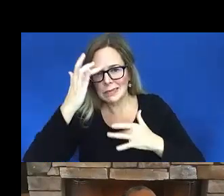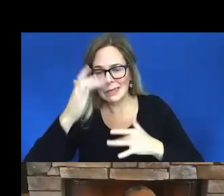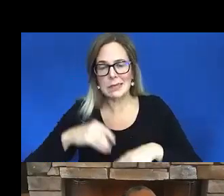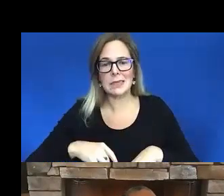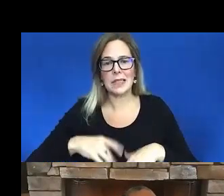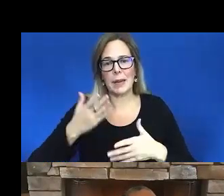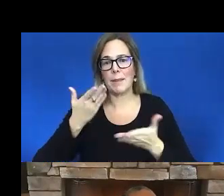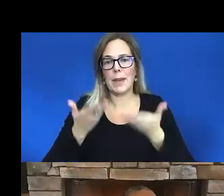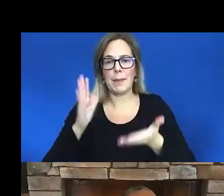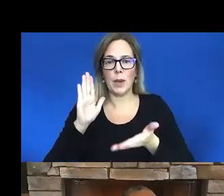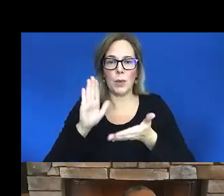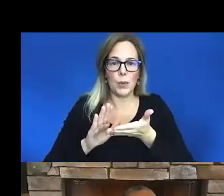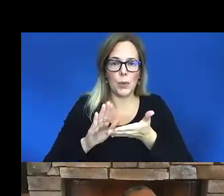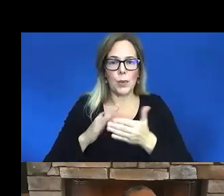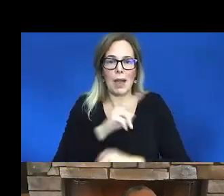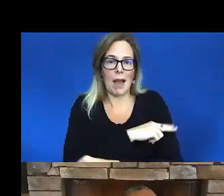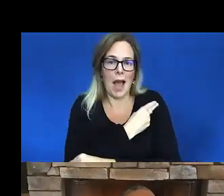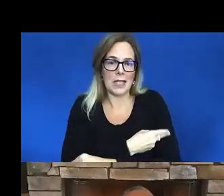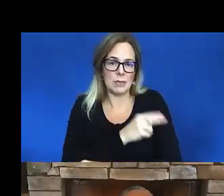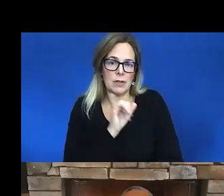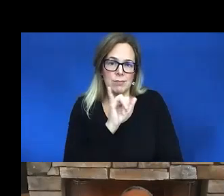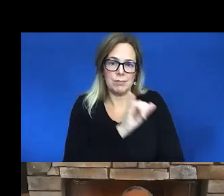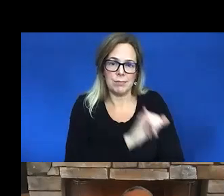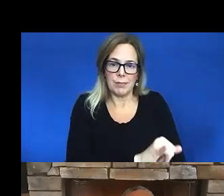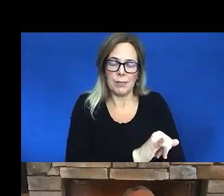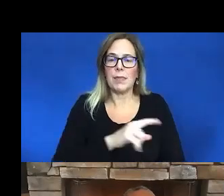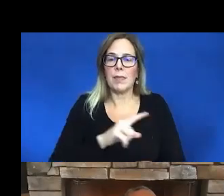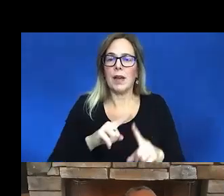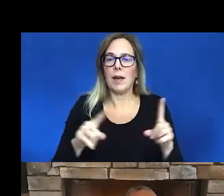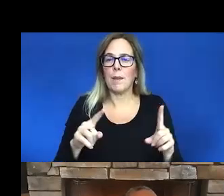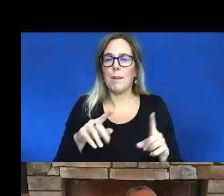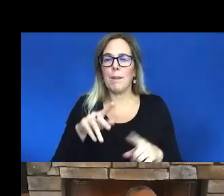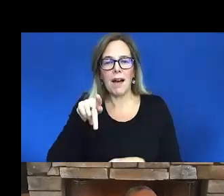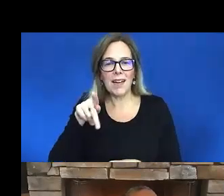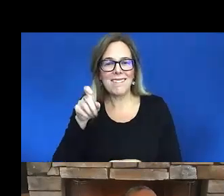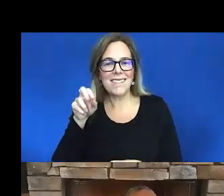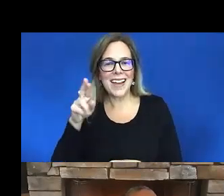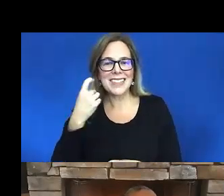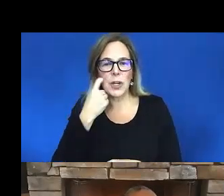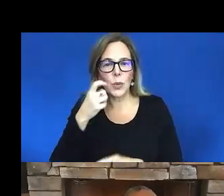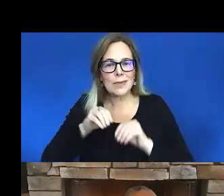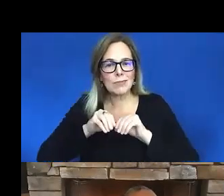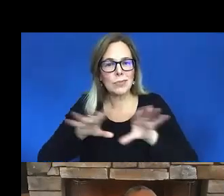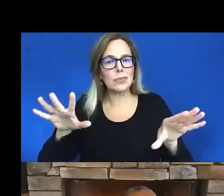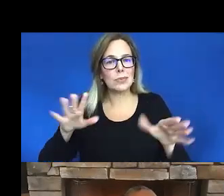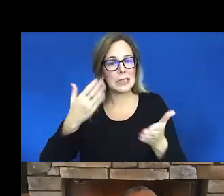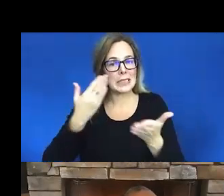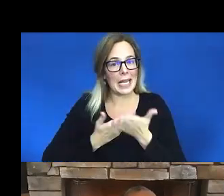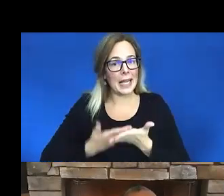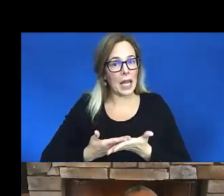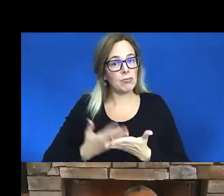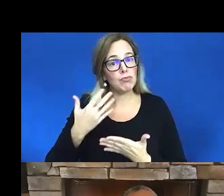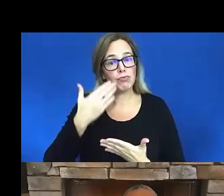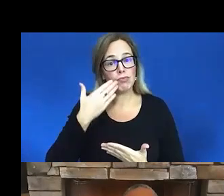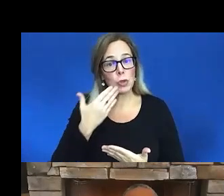Pfizer drug, I think, has just recently released data with pretty good outcomes, doing the same